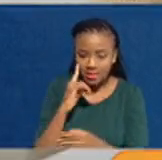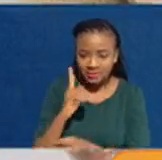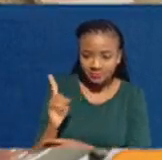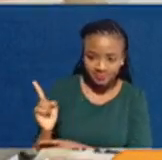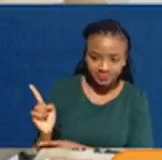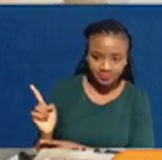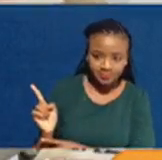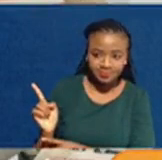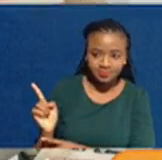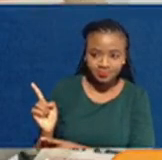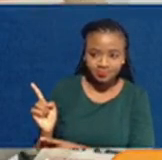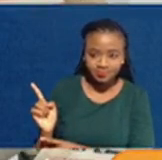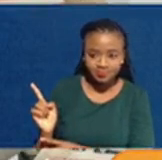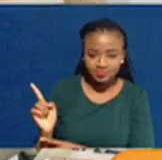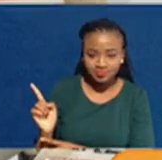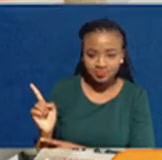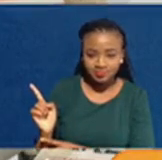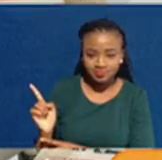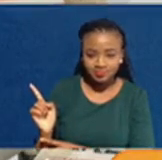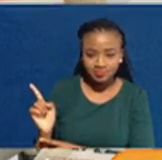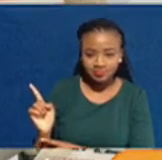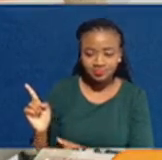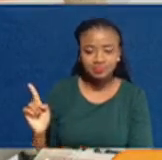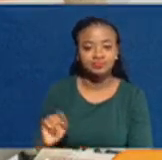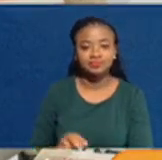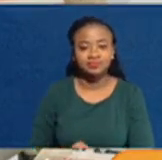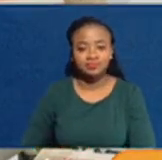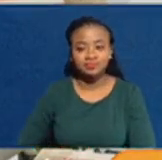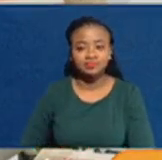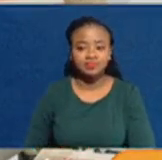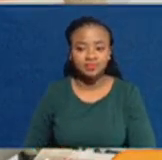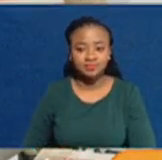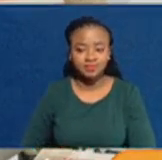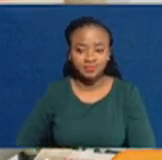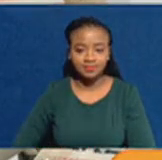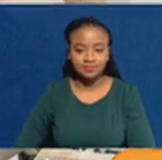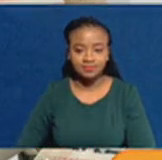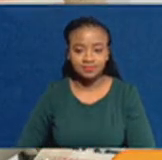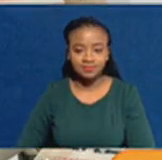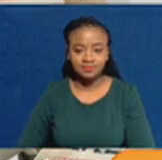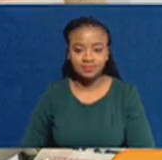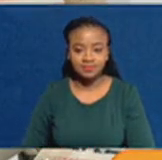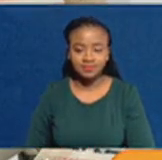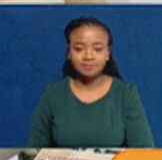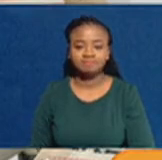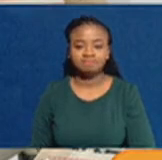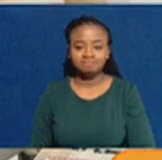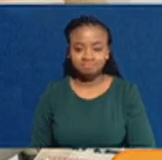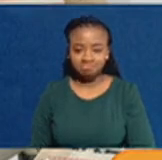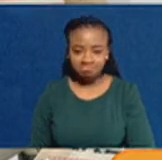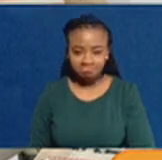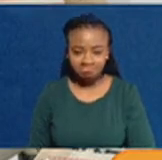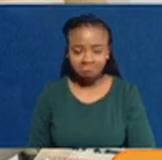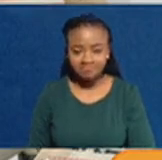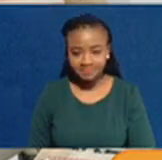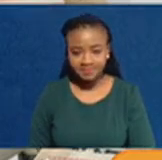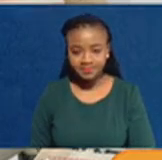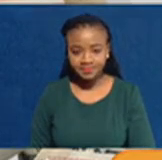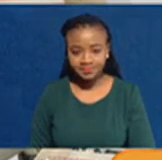DAPK 31.6 million Kenya shillings, Pamoja African Alliance PA 11.5 million Kenya